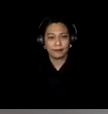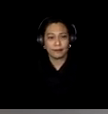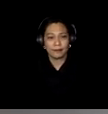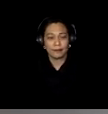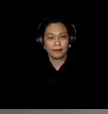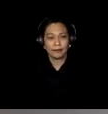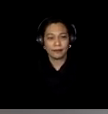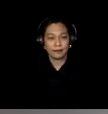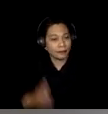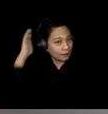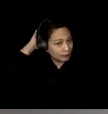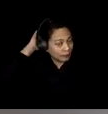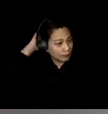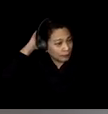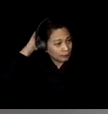classical